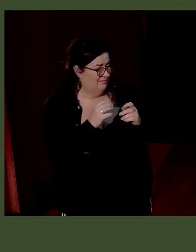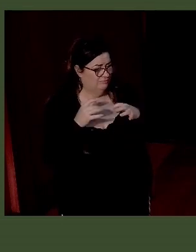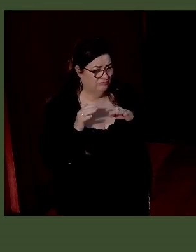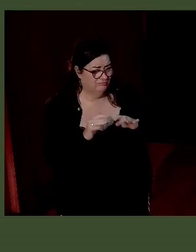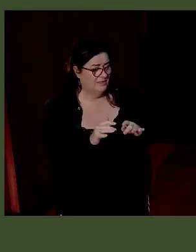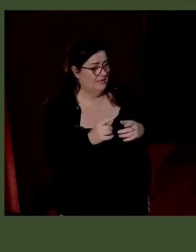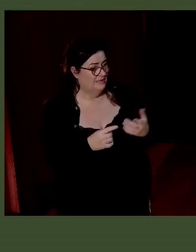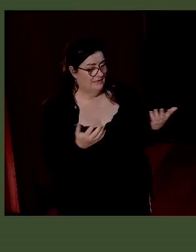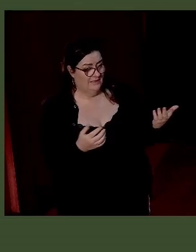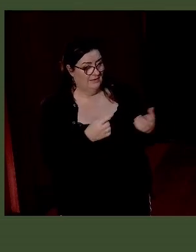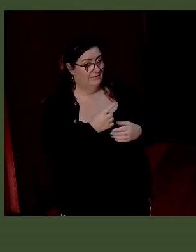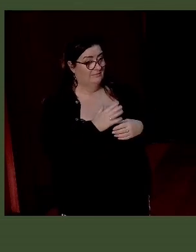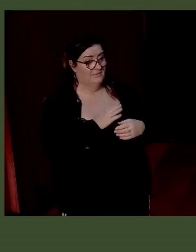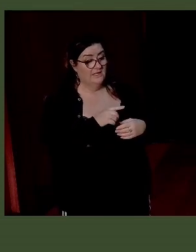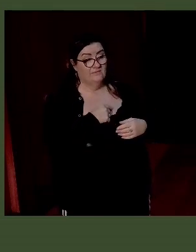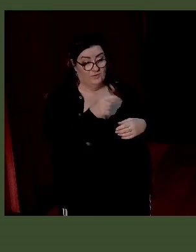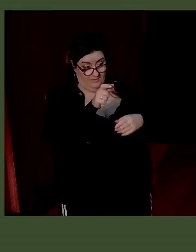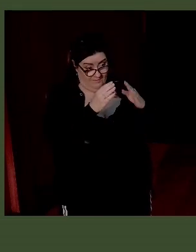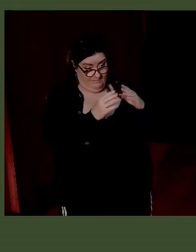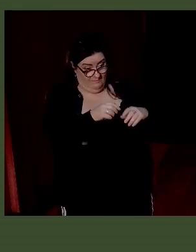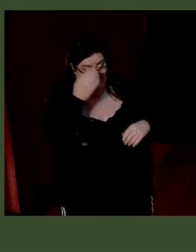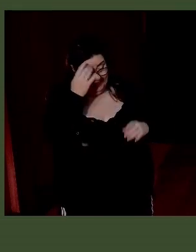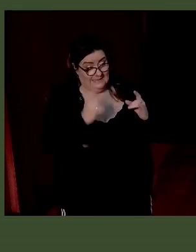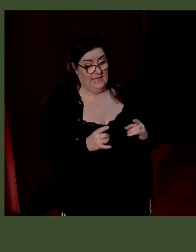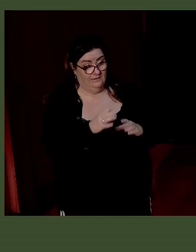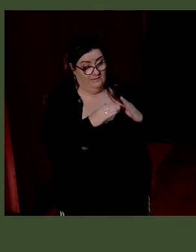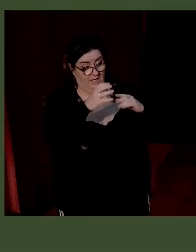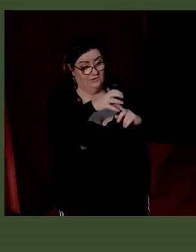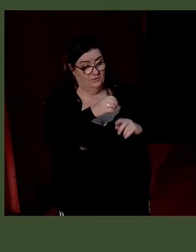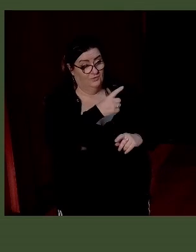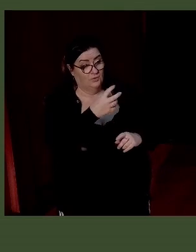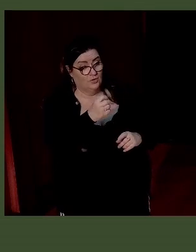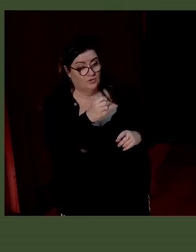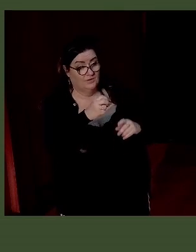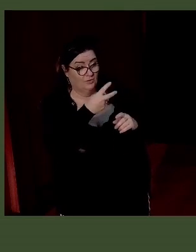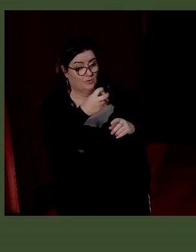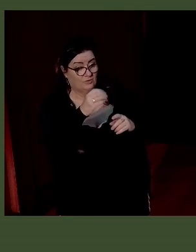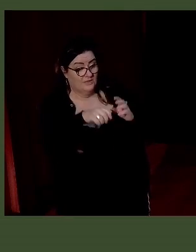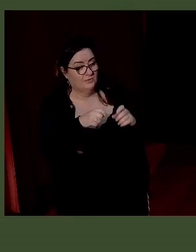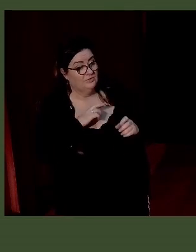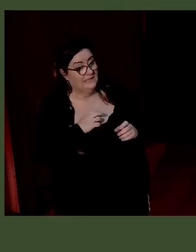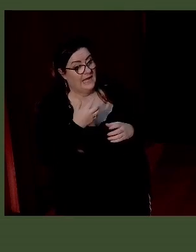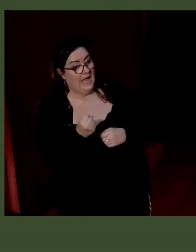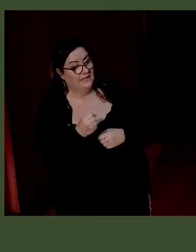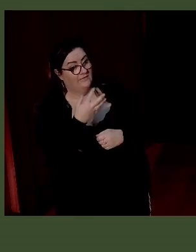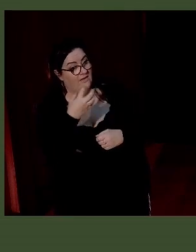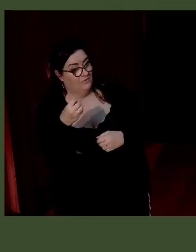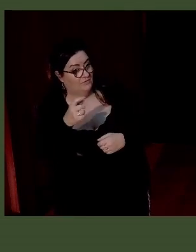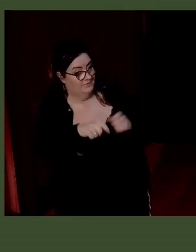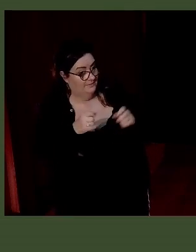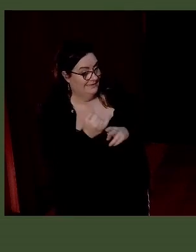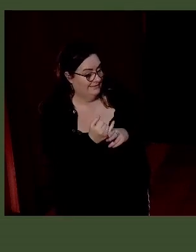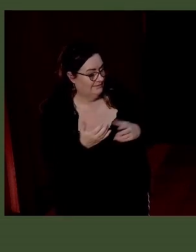accommodation for 250 had over 500 inmates at the time. The Ennis Mental Hospital also contained a cohort of TB patients.